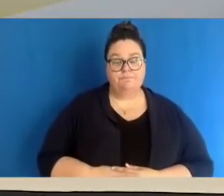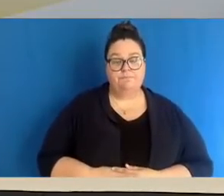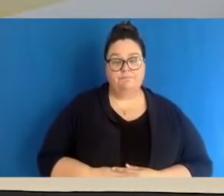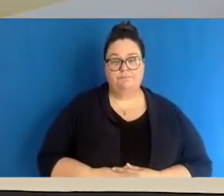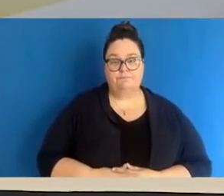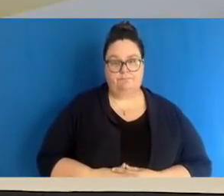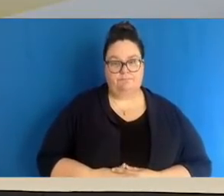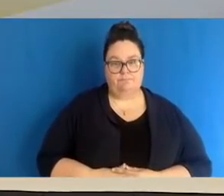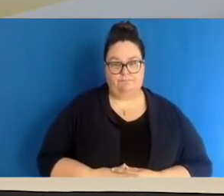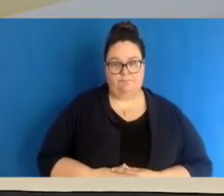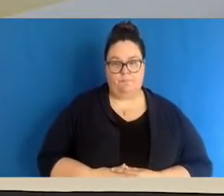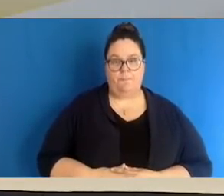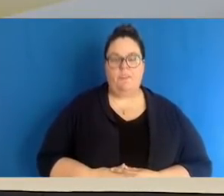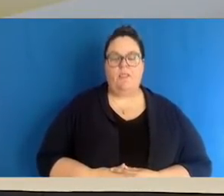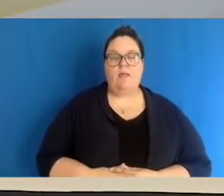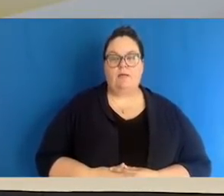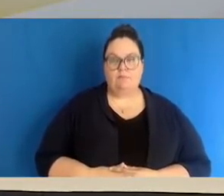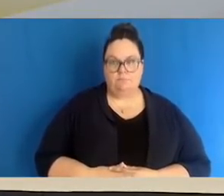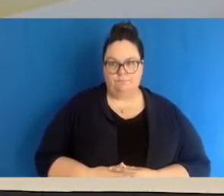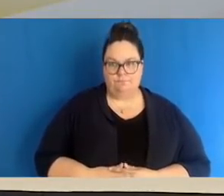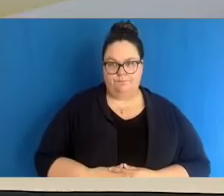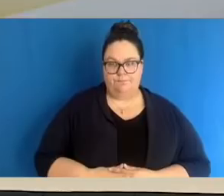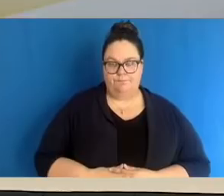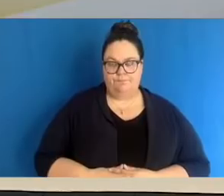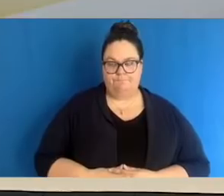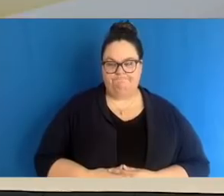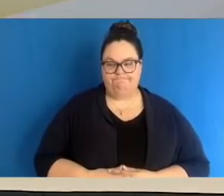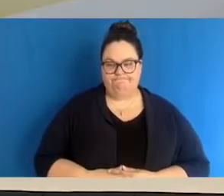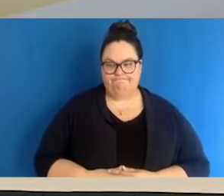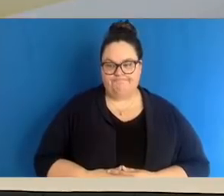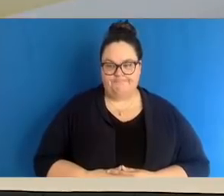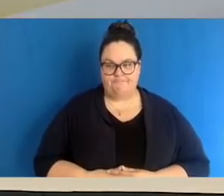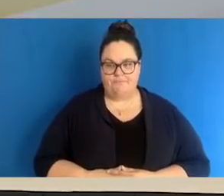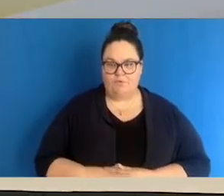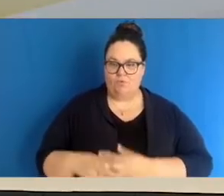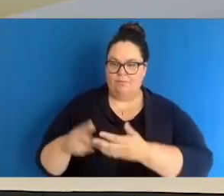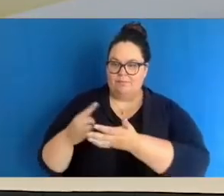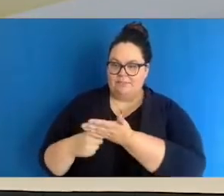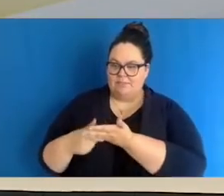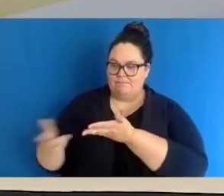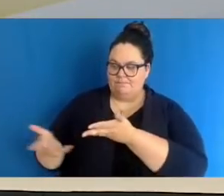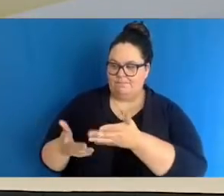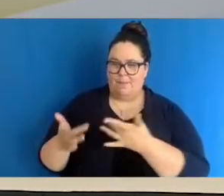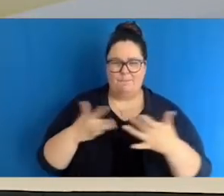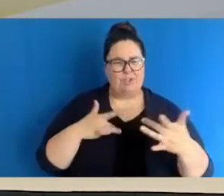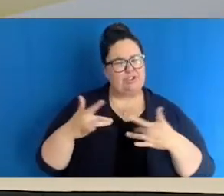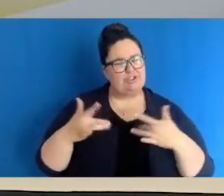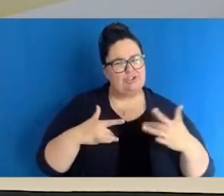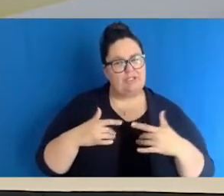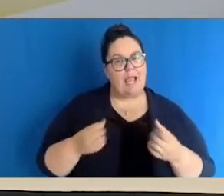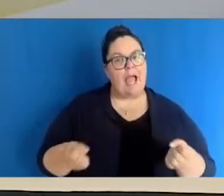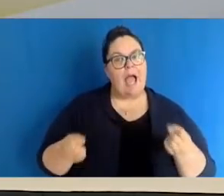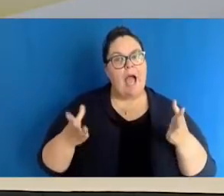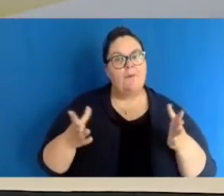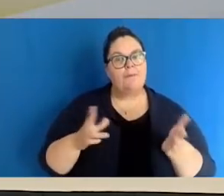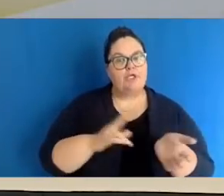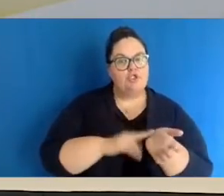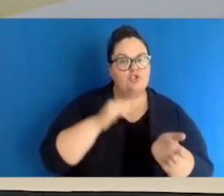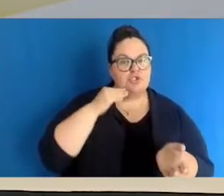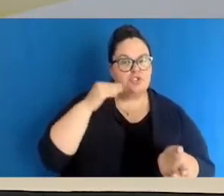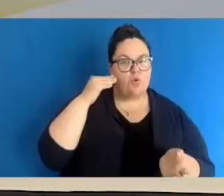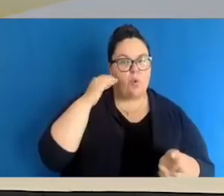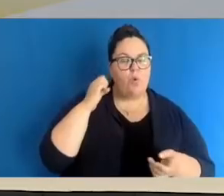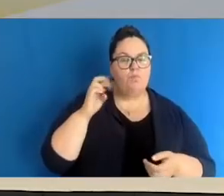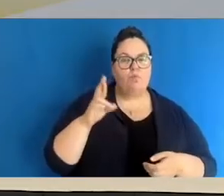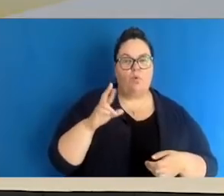homes. But we have been in discussion with them, but I am concerned about the number of homes that do not have staff that are